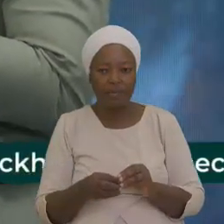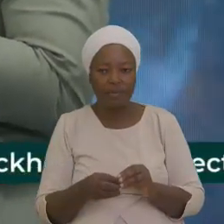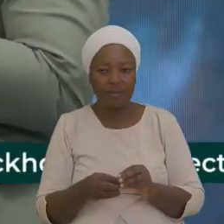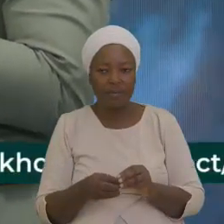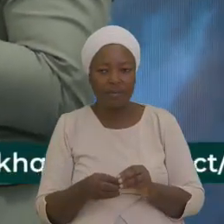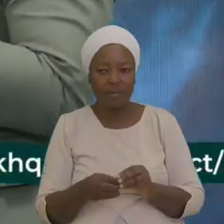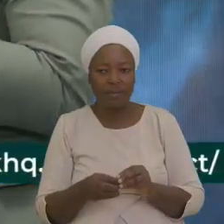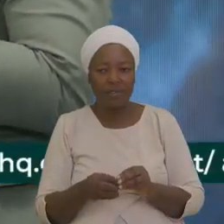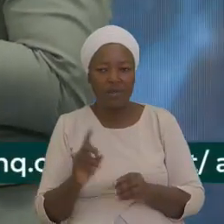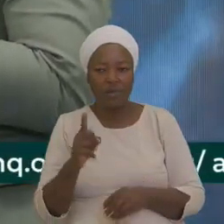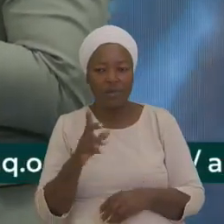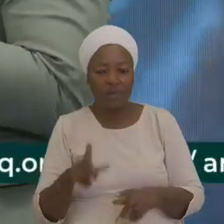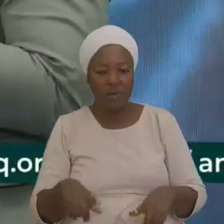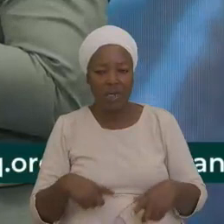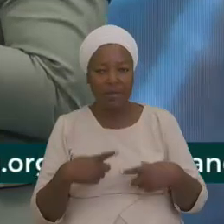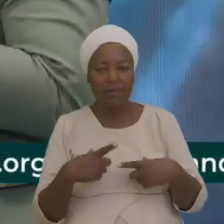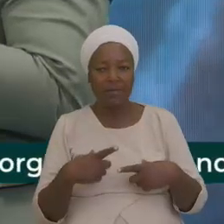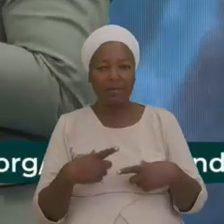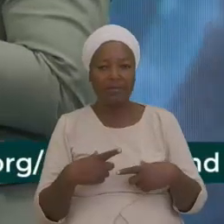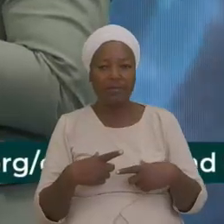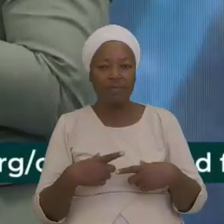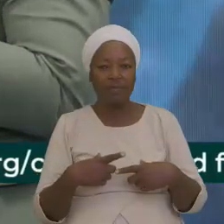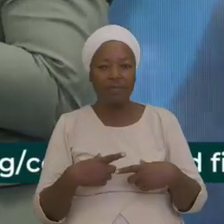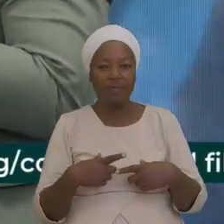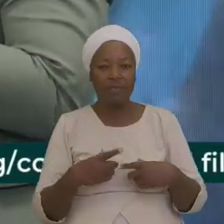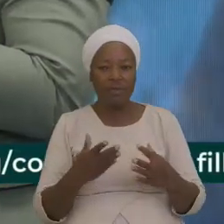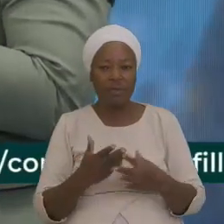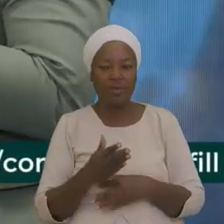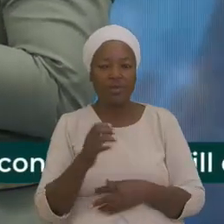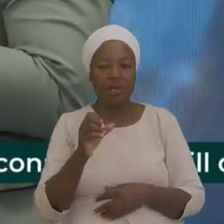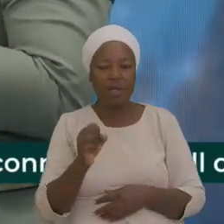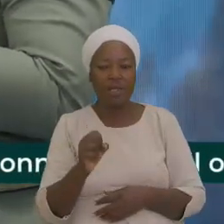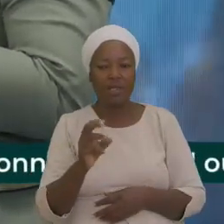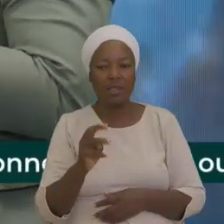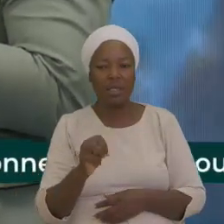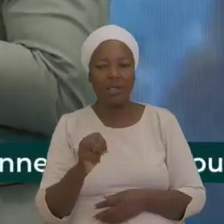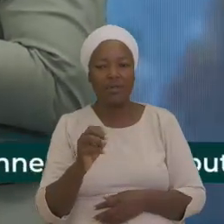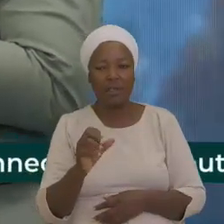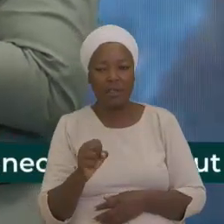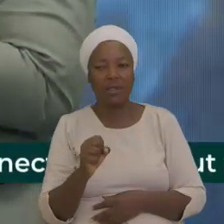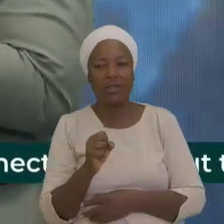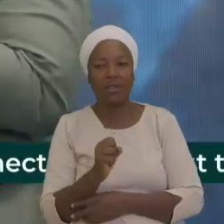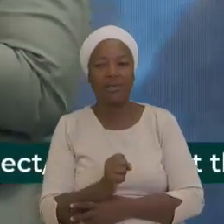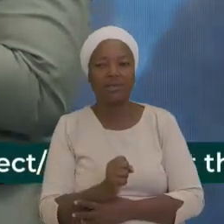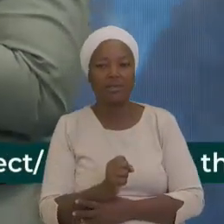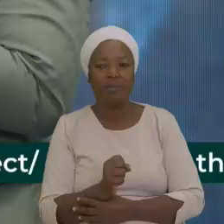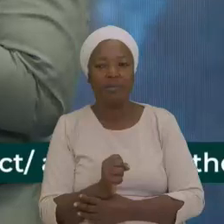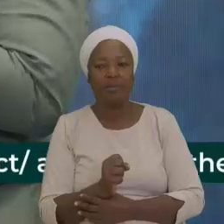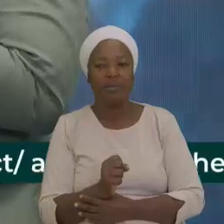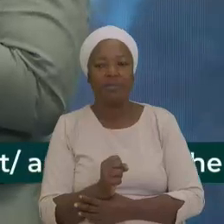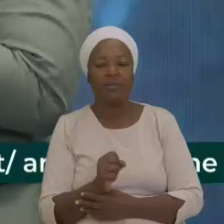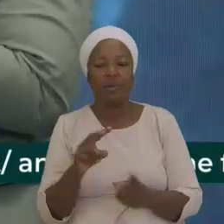where you live, by SMS. Through SMS or through